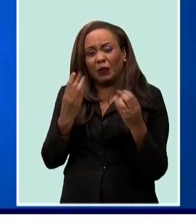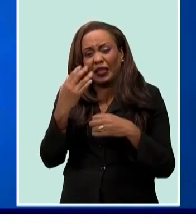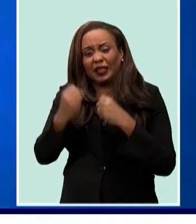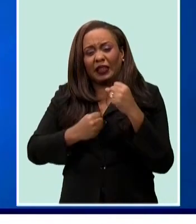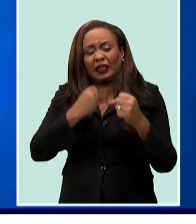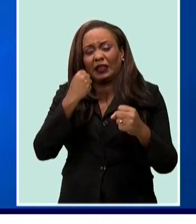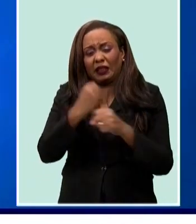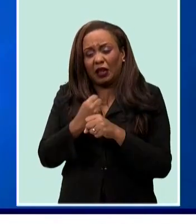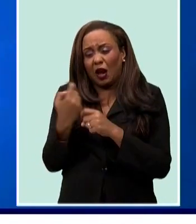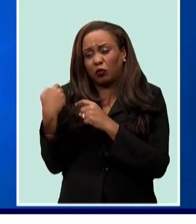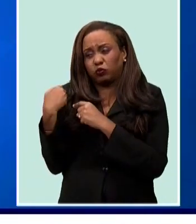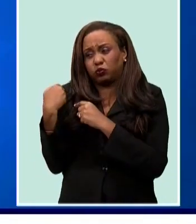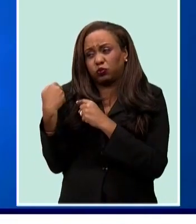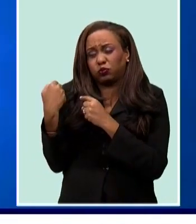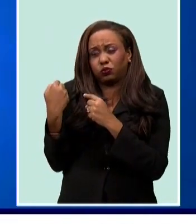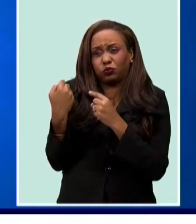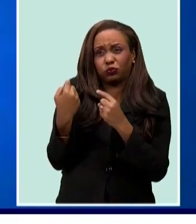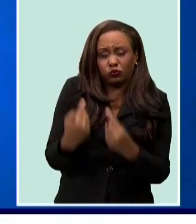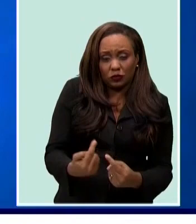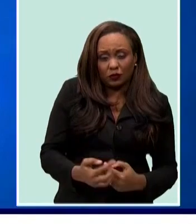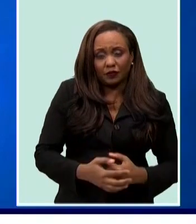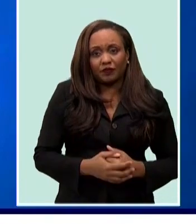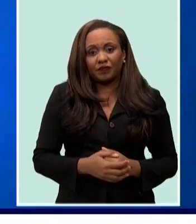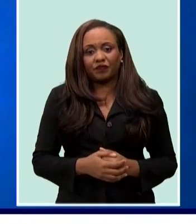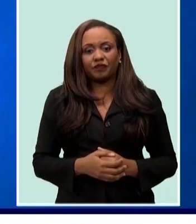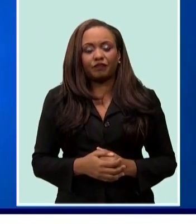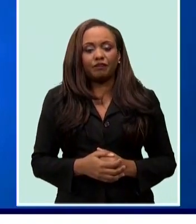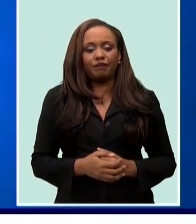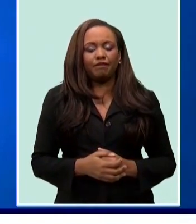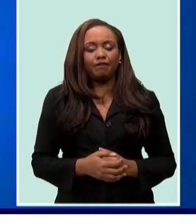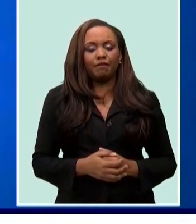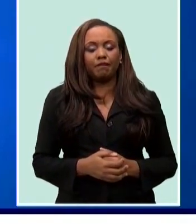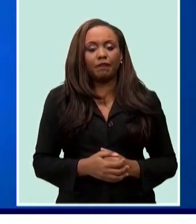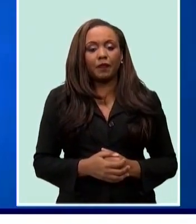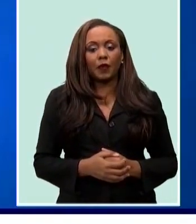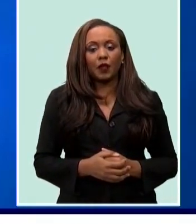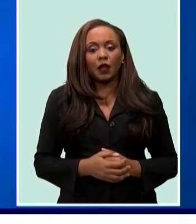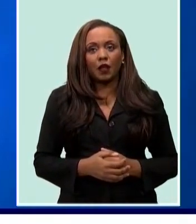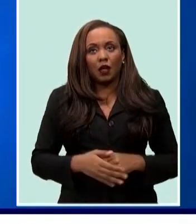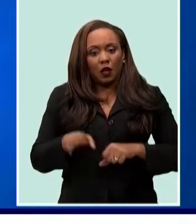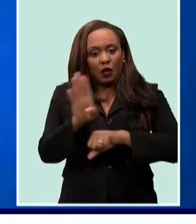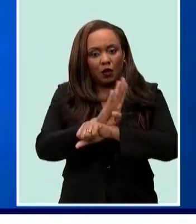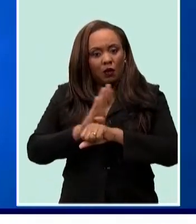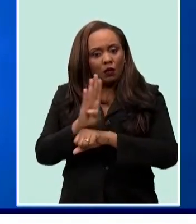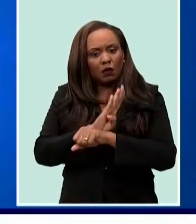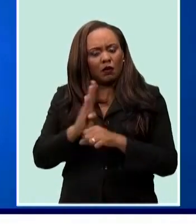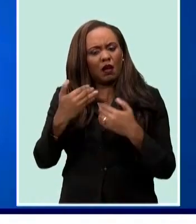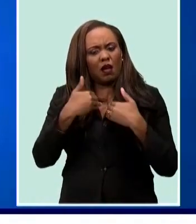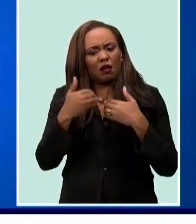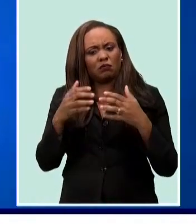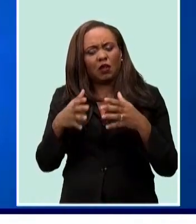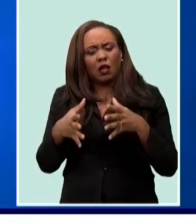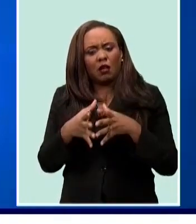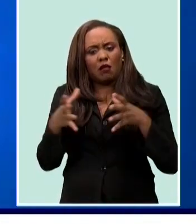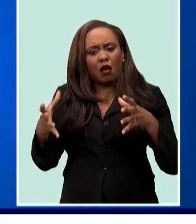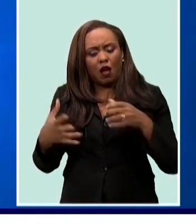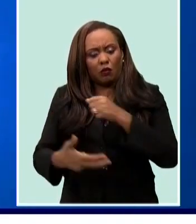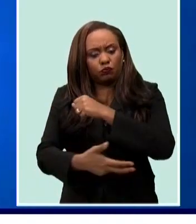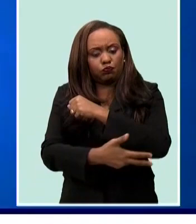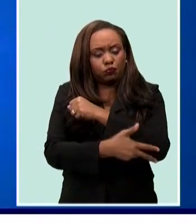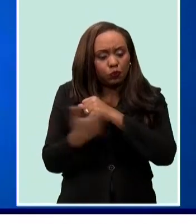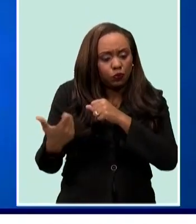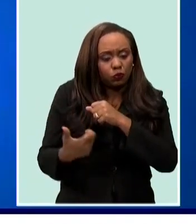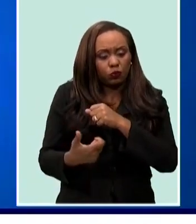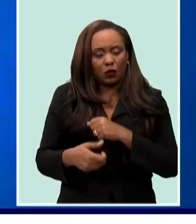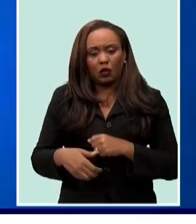to reach this point. According to the Attorney General, Barbados has moved from dealing with an upsurge in burglaries to drugs